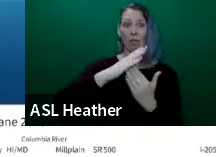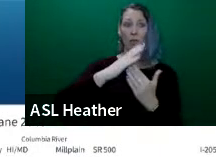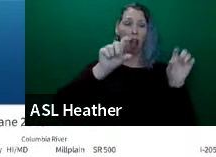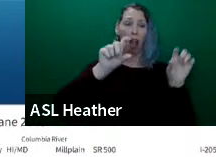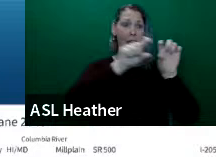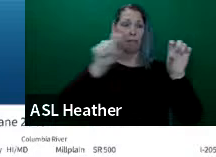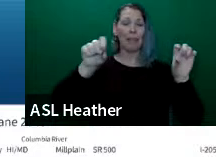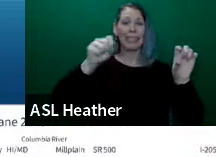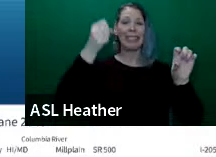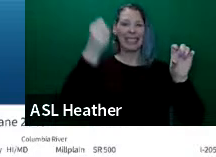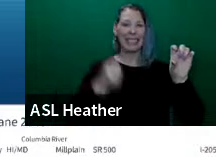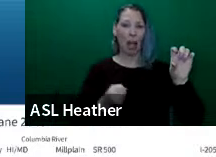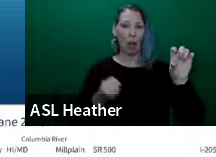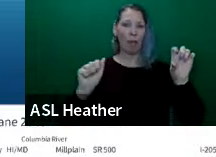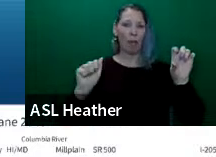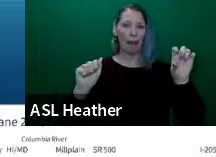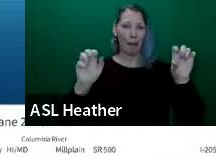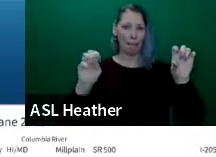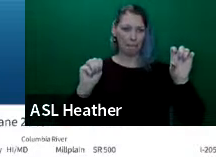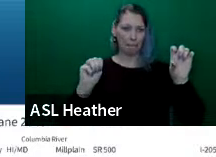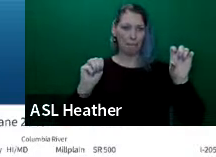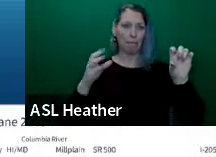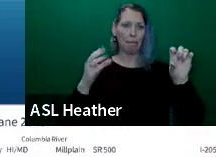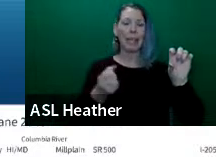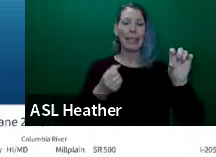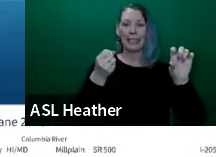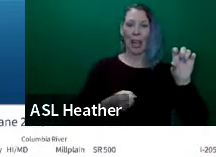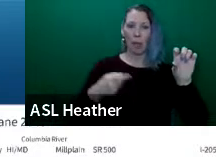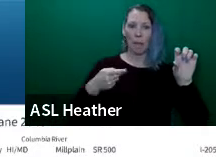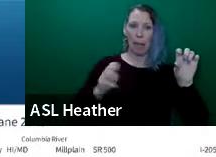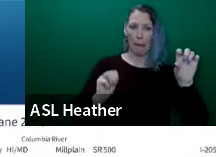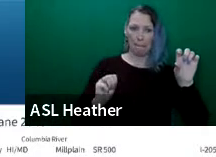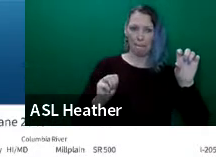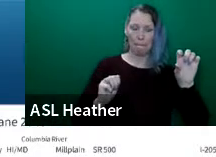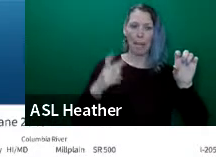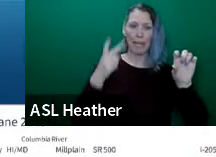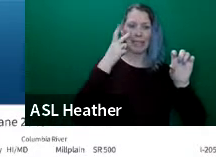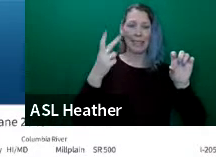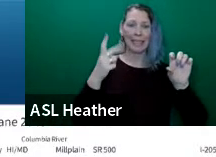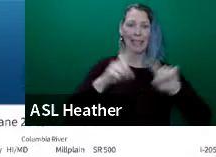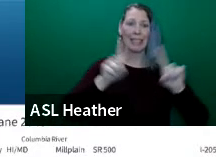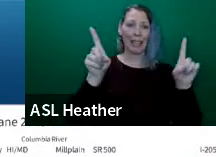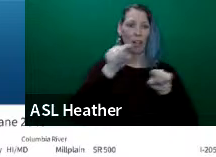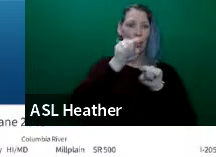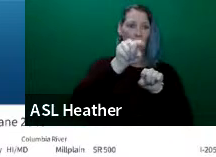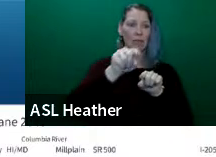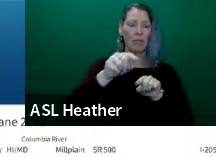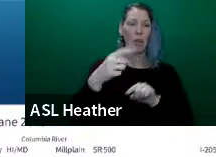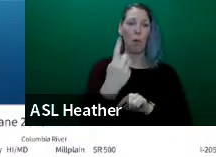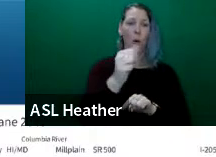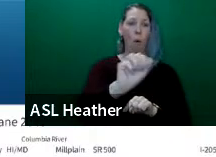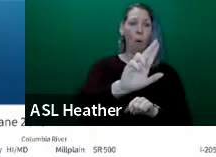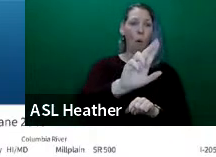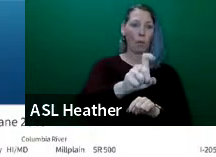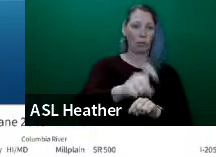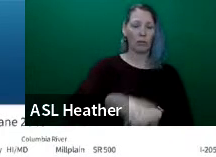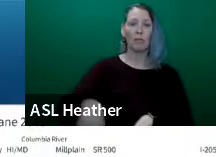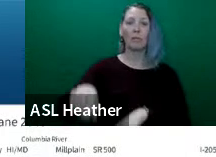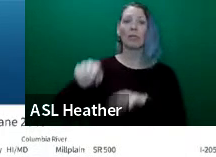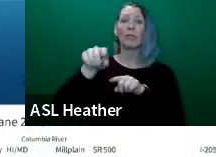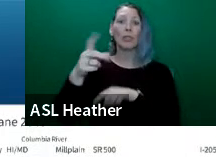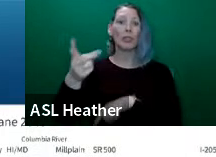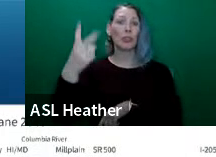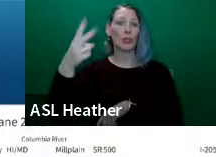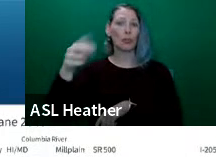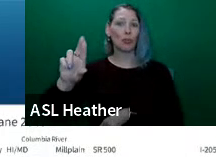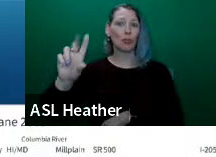is southbound AM. You then have southbound PM. So you can see the southbound PM benefits of the one aux or the two aux compared to the no build. You then